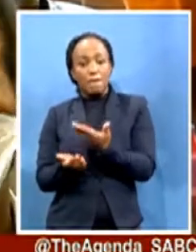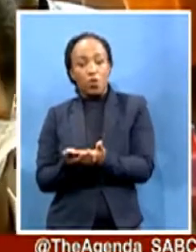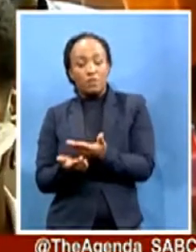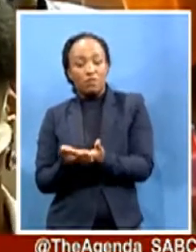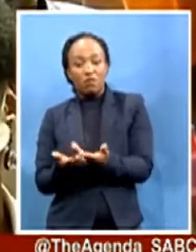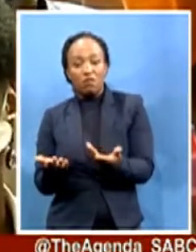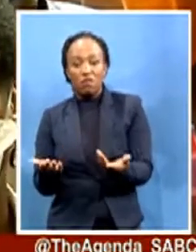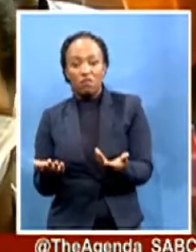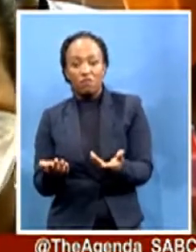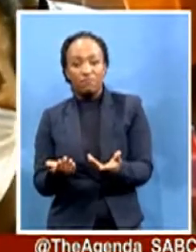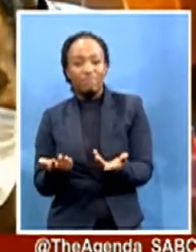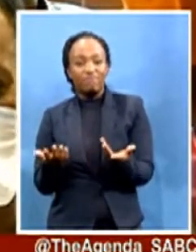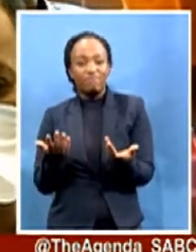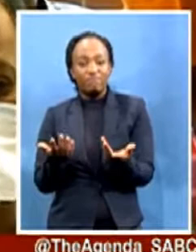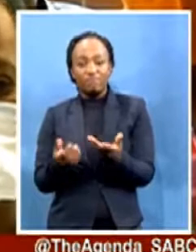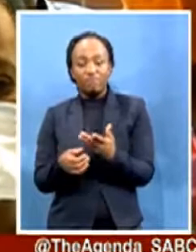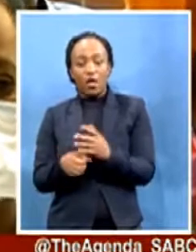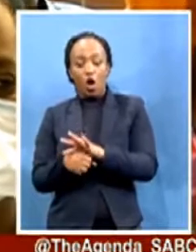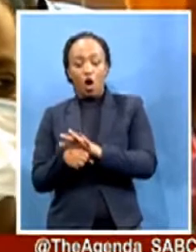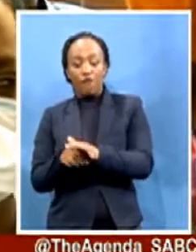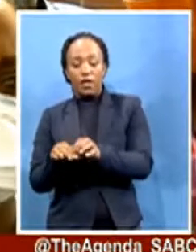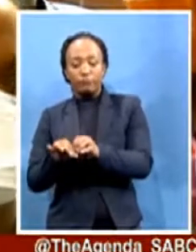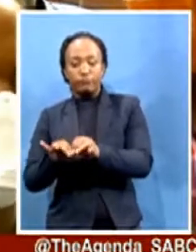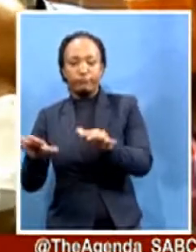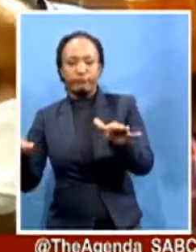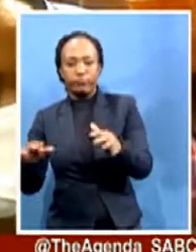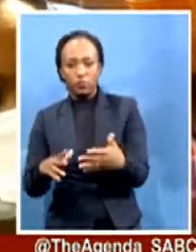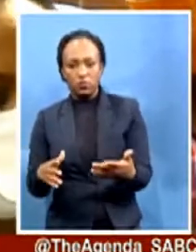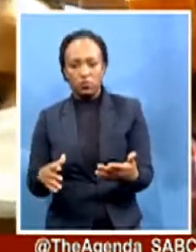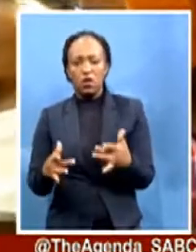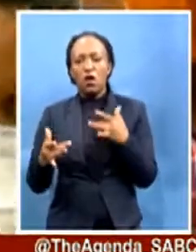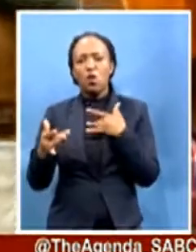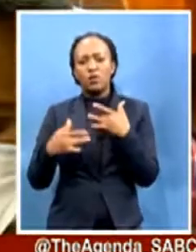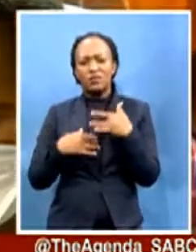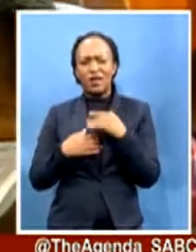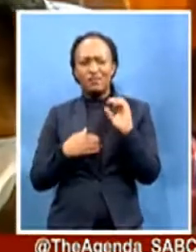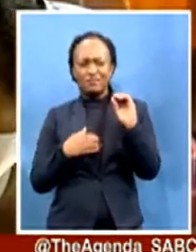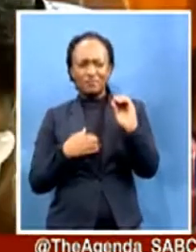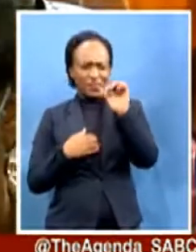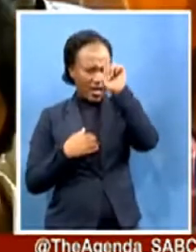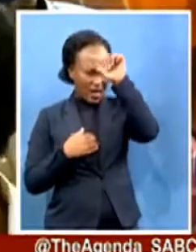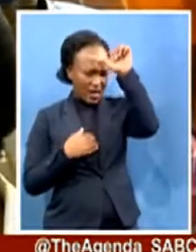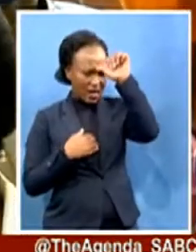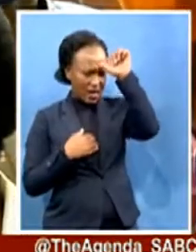outbreaks. There's been a lot of concern about what happens in India. Now